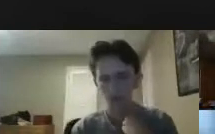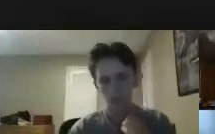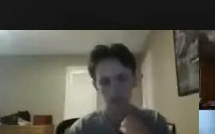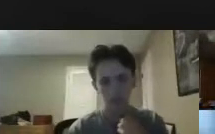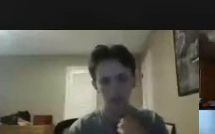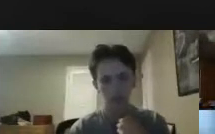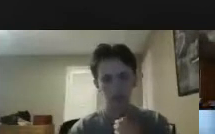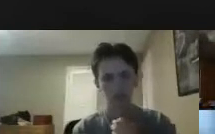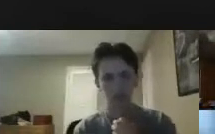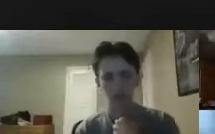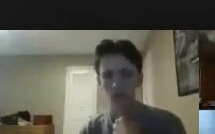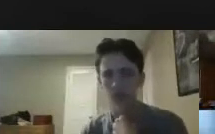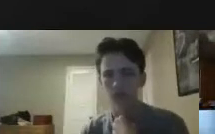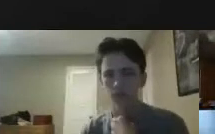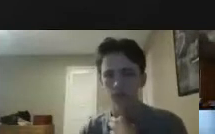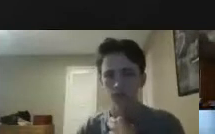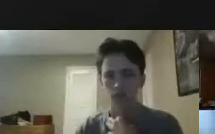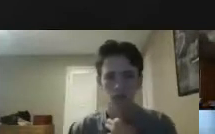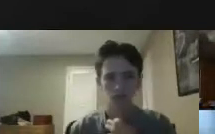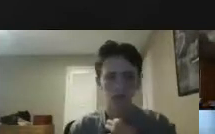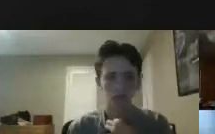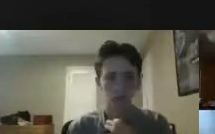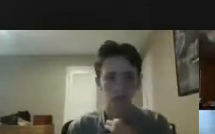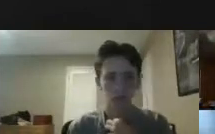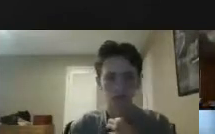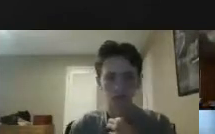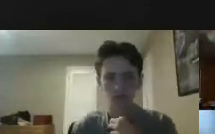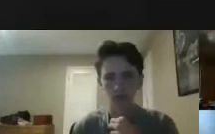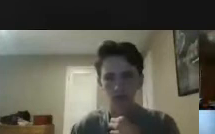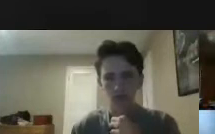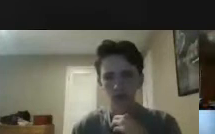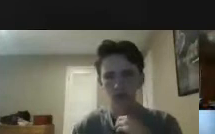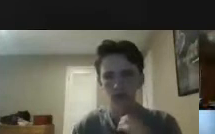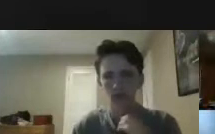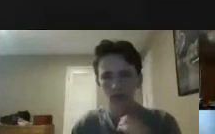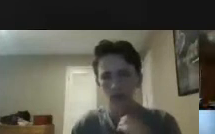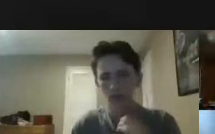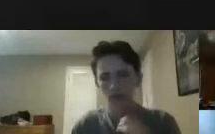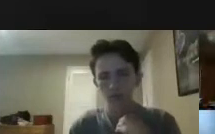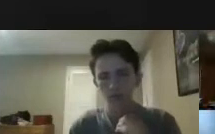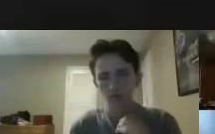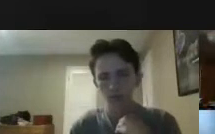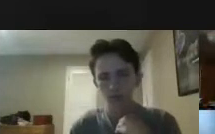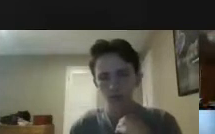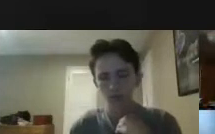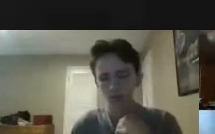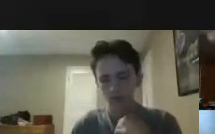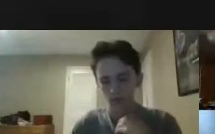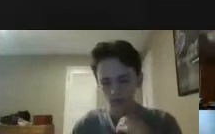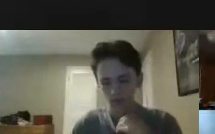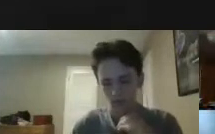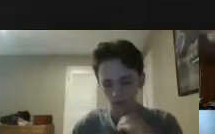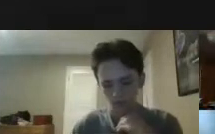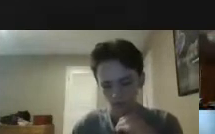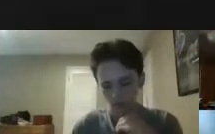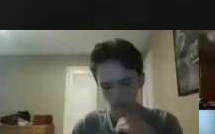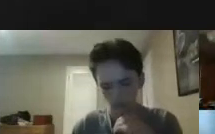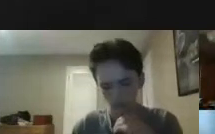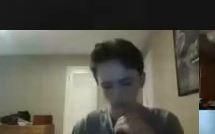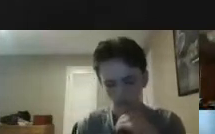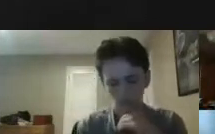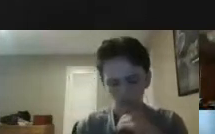year. In what ways can this advisory group raise mental health awareness in Kentucky? So in what ways can we put